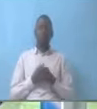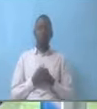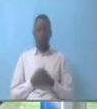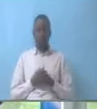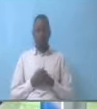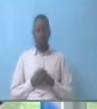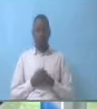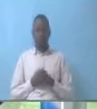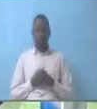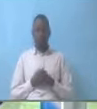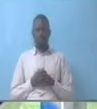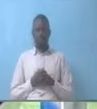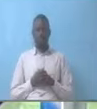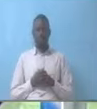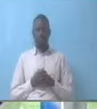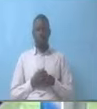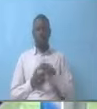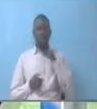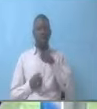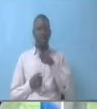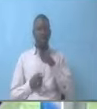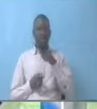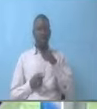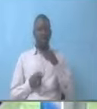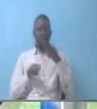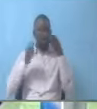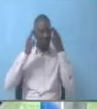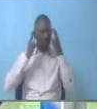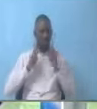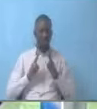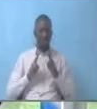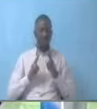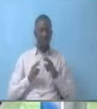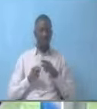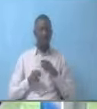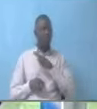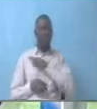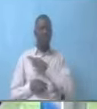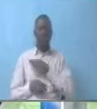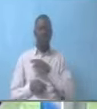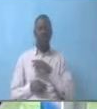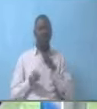This one is also another violation of